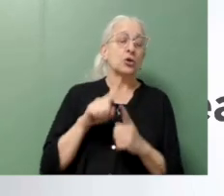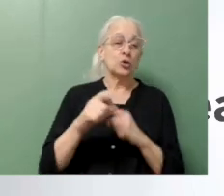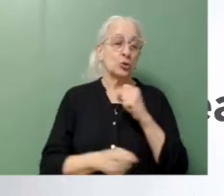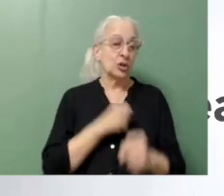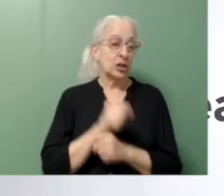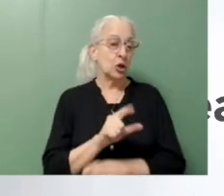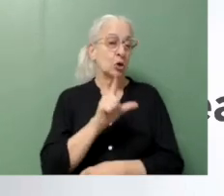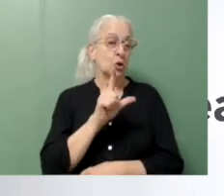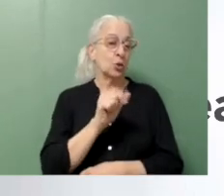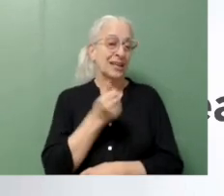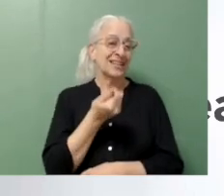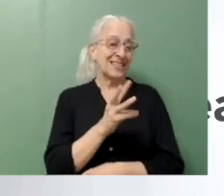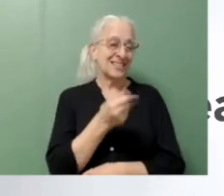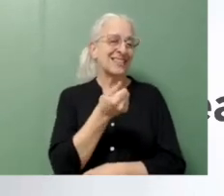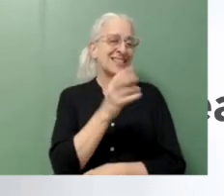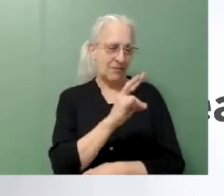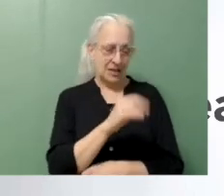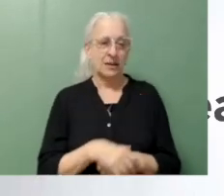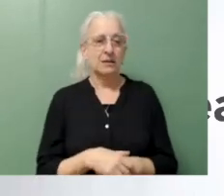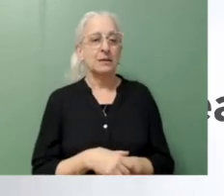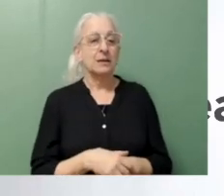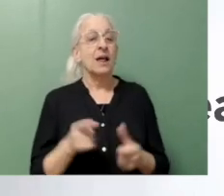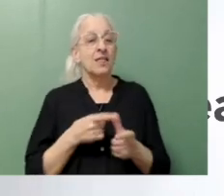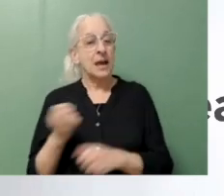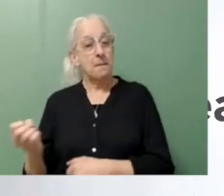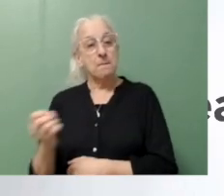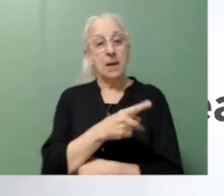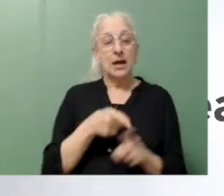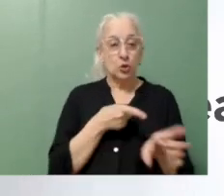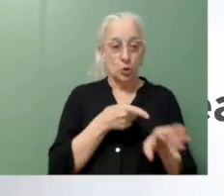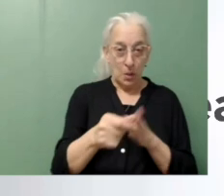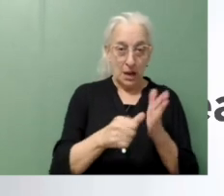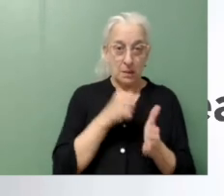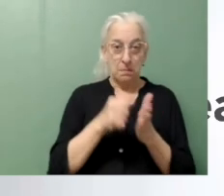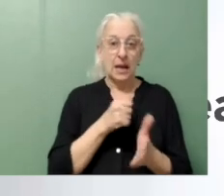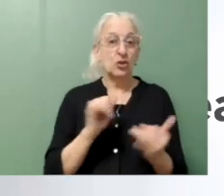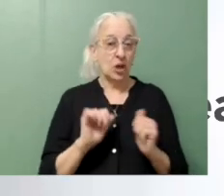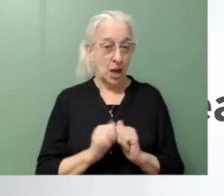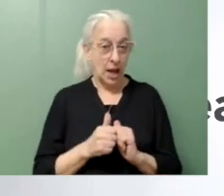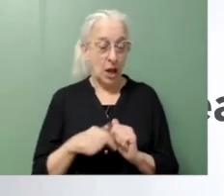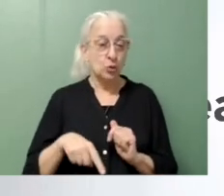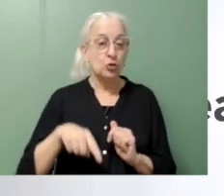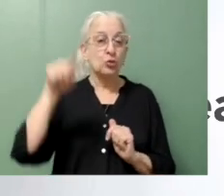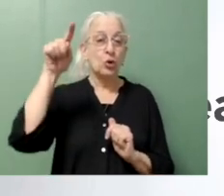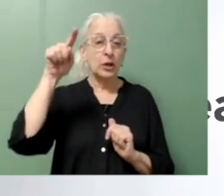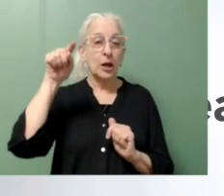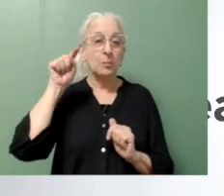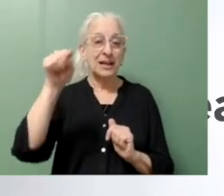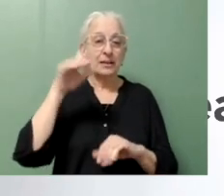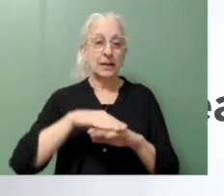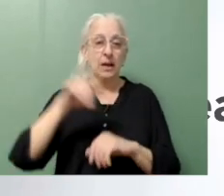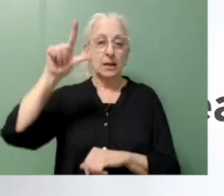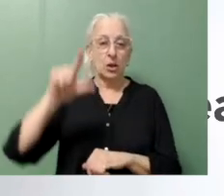2016-17. Then return to the main page by scrolling up and clicking on Low Carbon